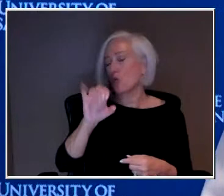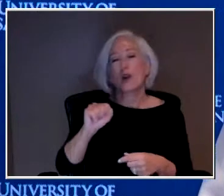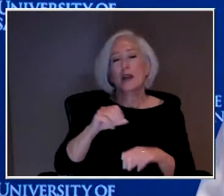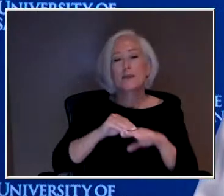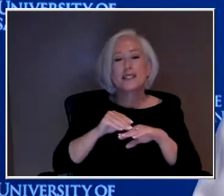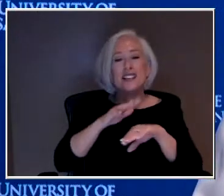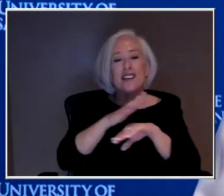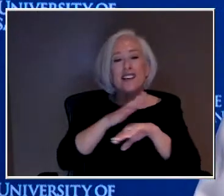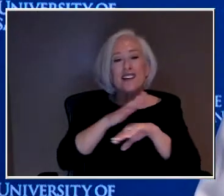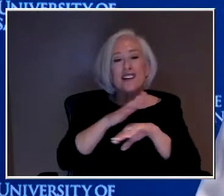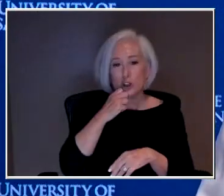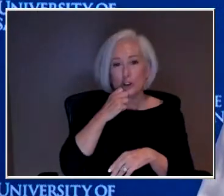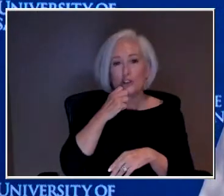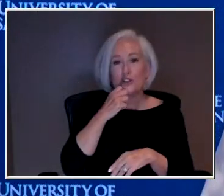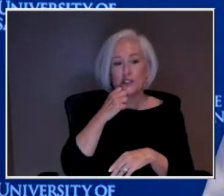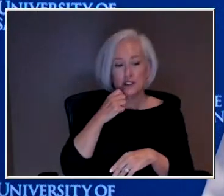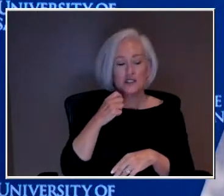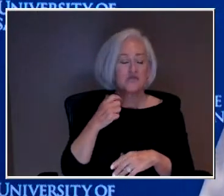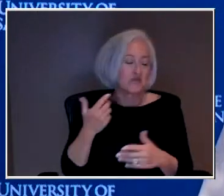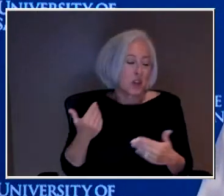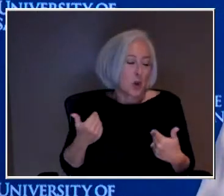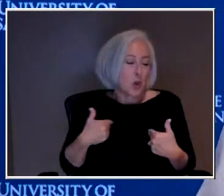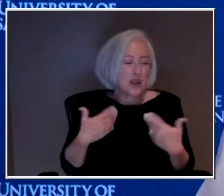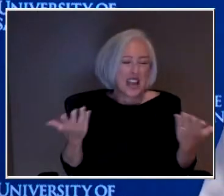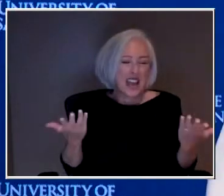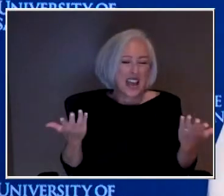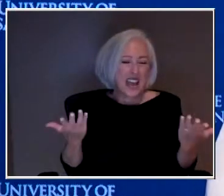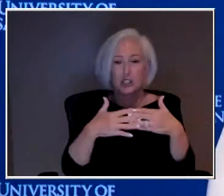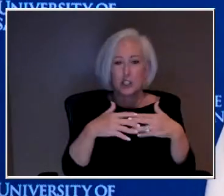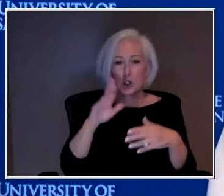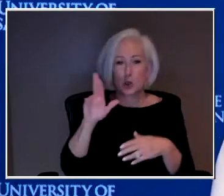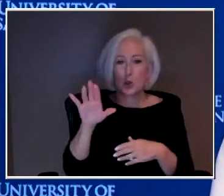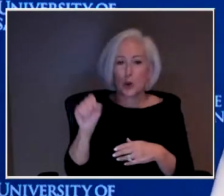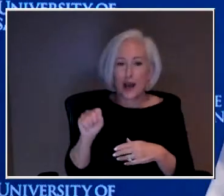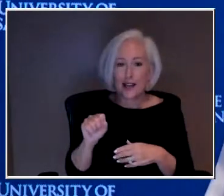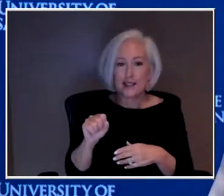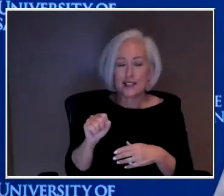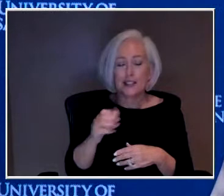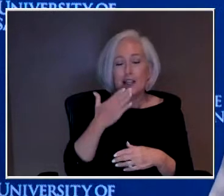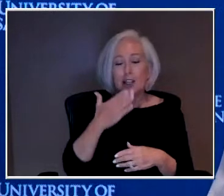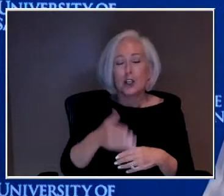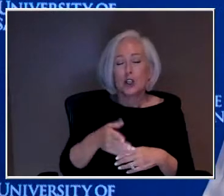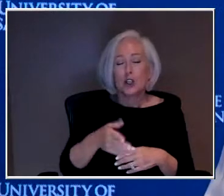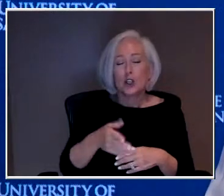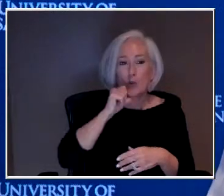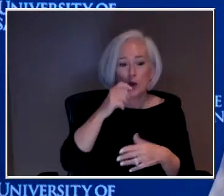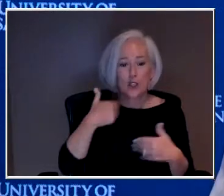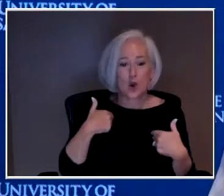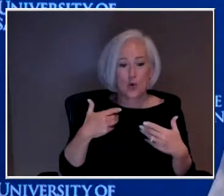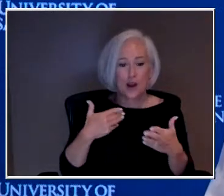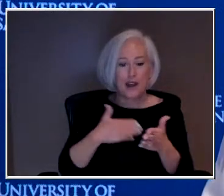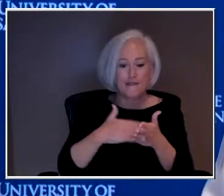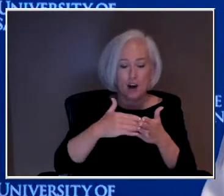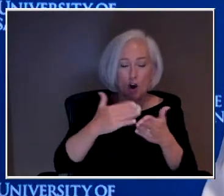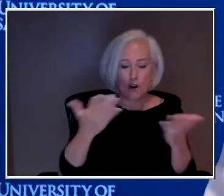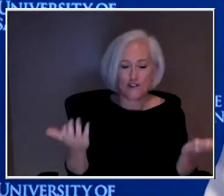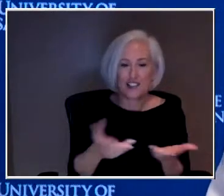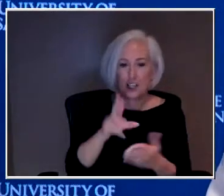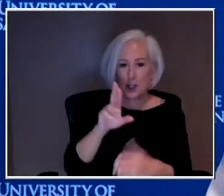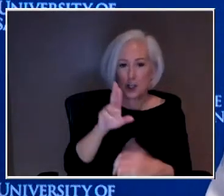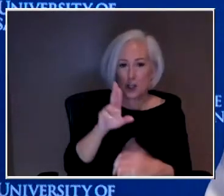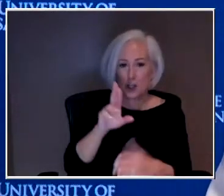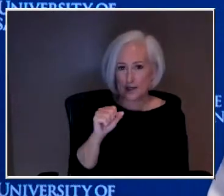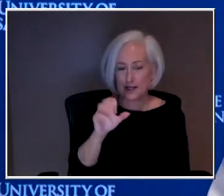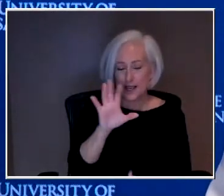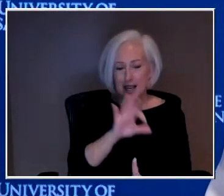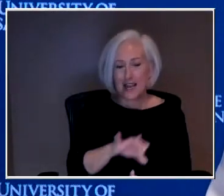circulate around the United States, and I think it is good to understand we don't have many cases here in the United States, especially in